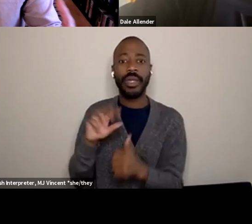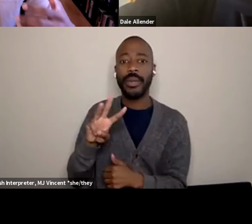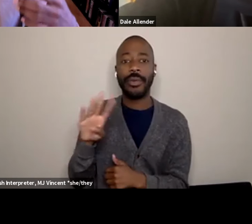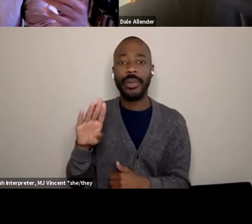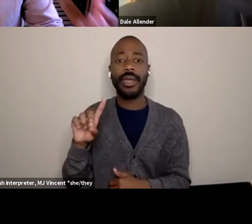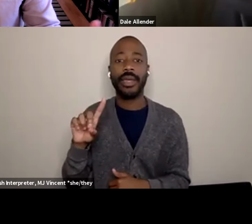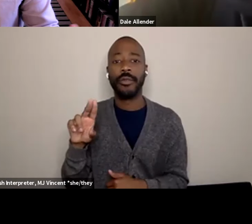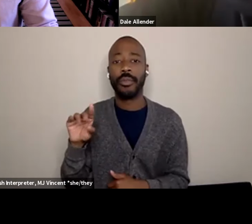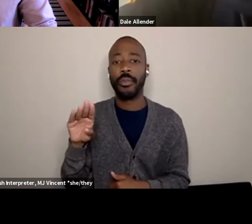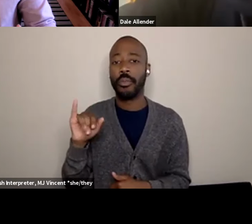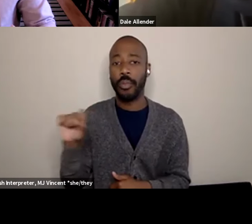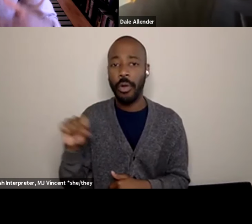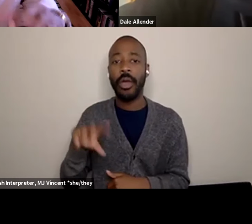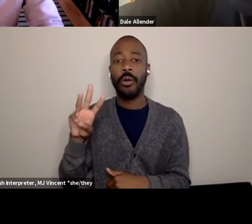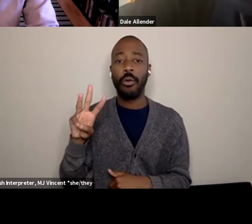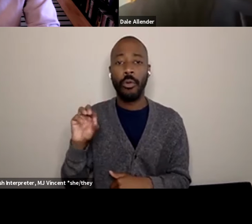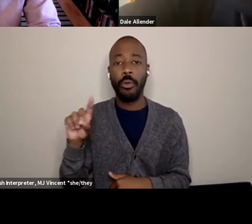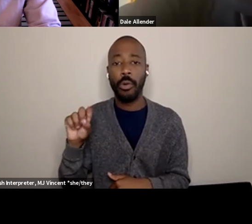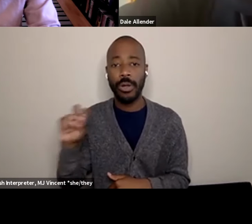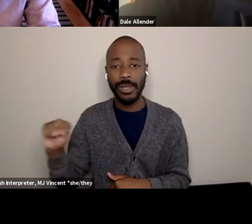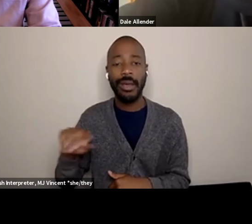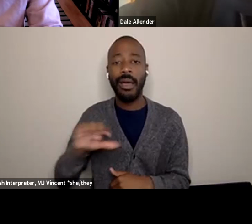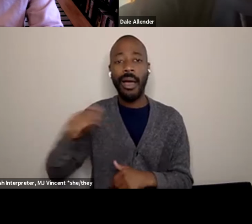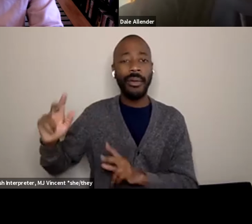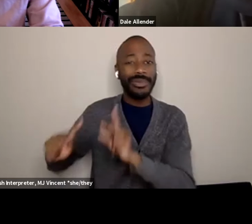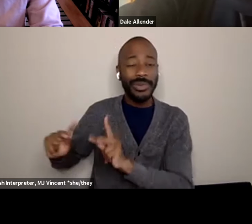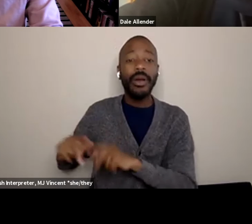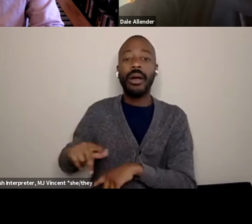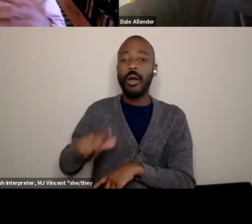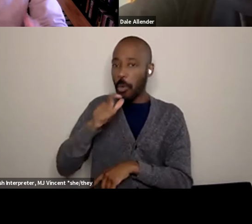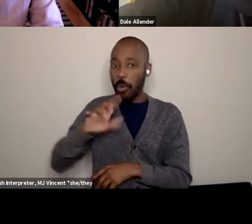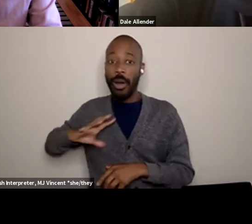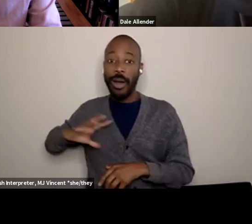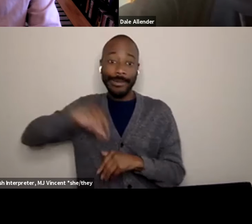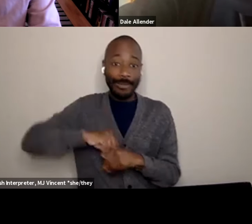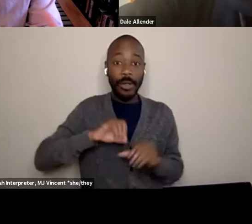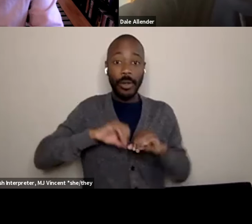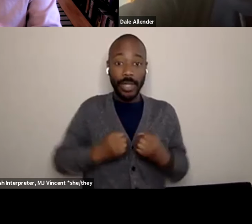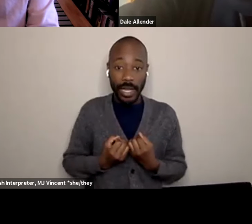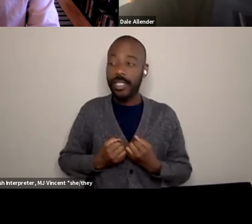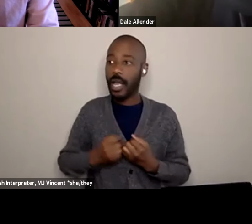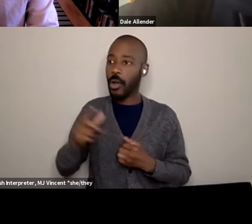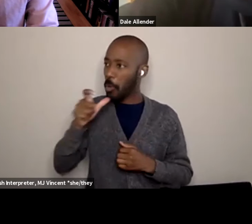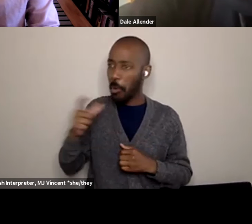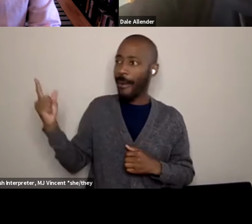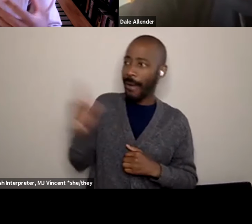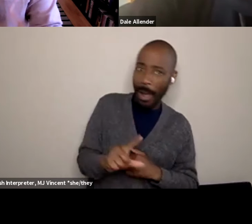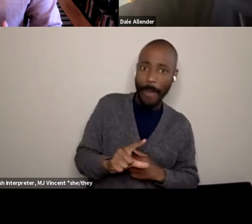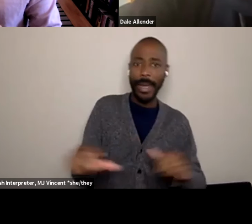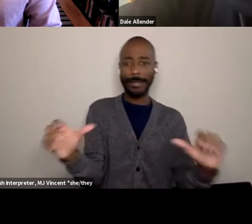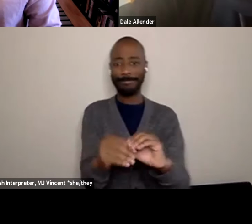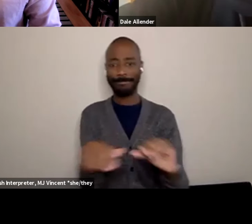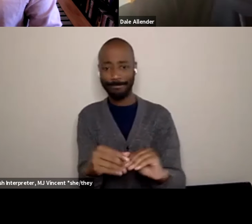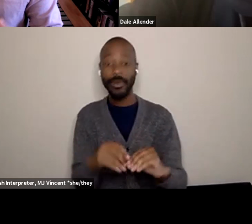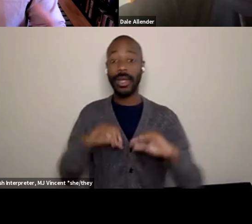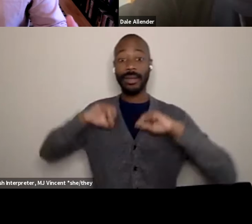McLeod Bethune, and Woodson, who are members of these organizations, right? And who are addressing them regularly. And we see these teachers engaging with